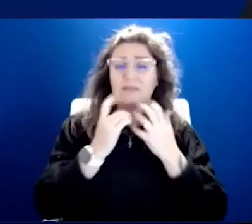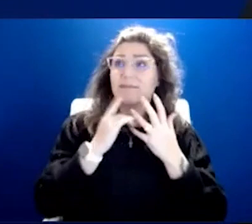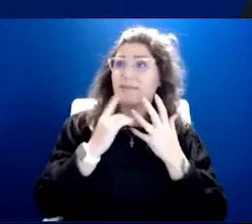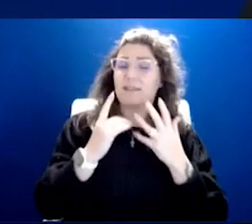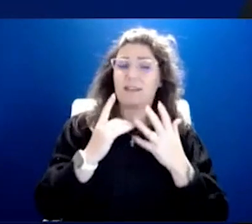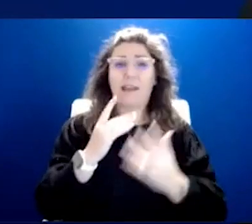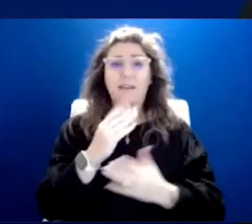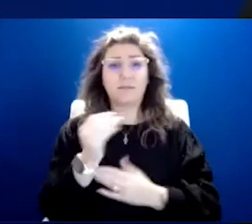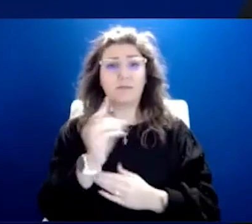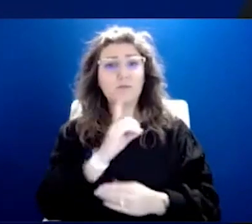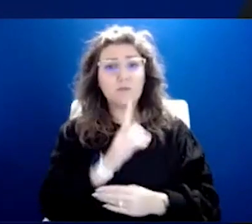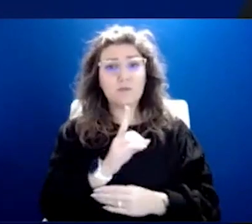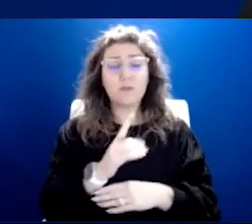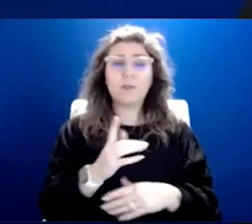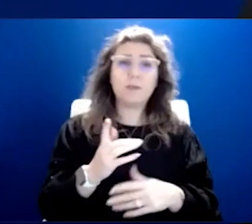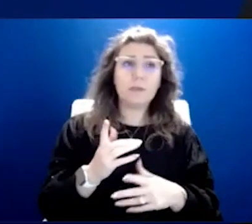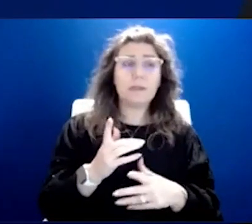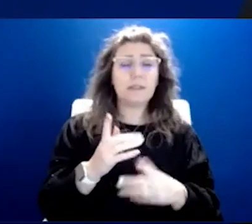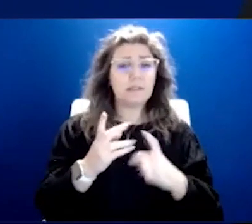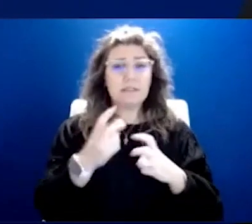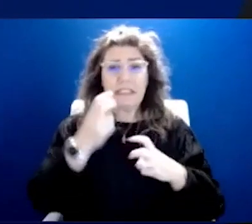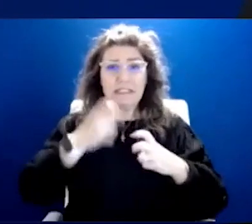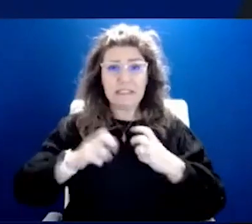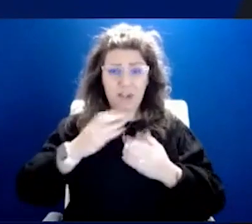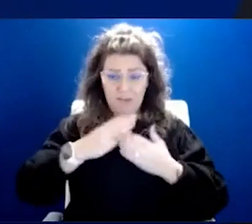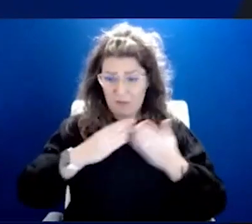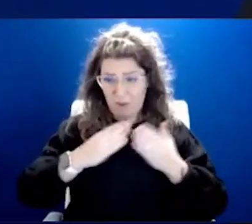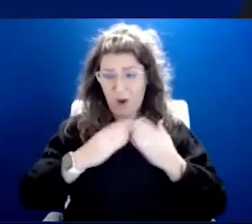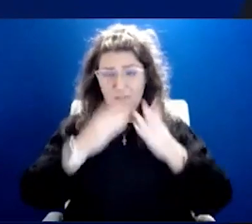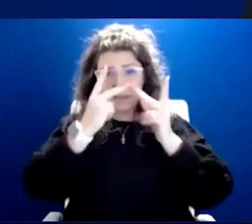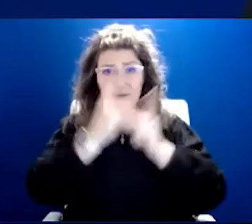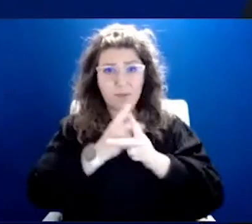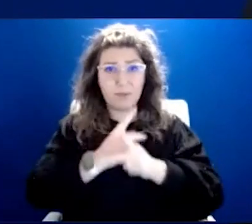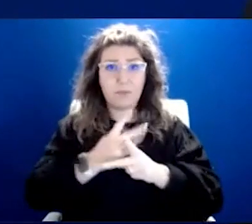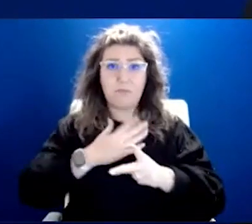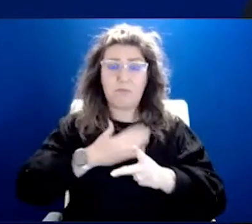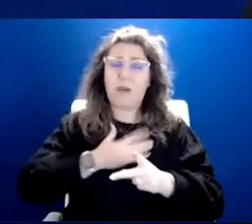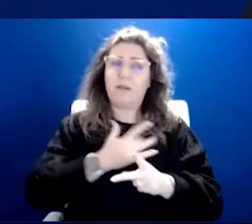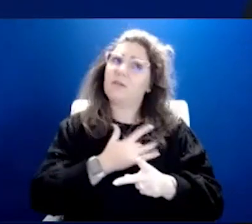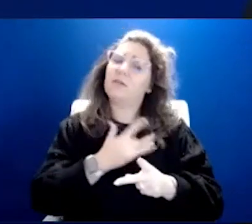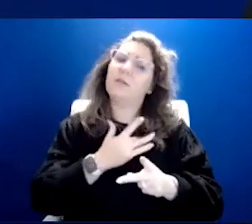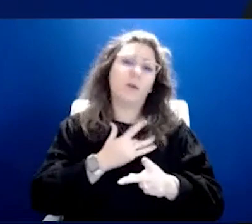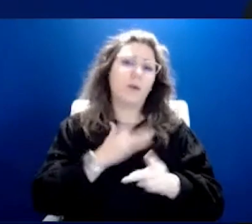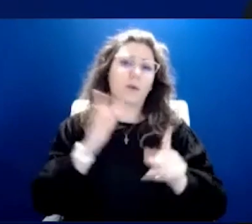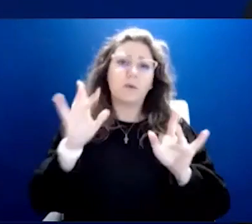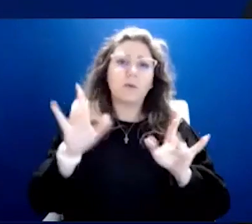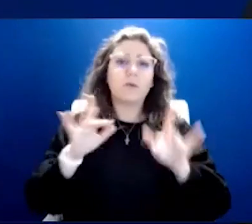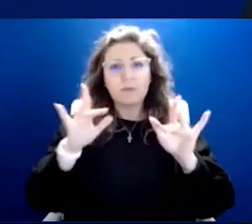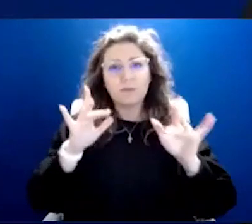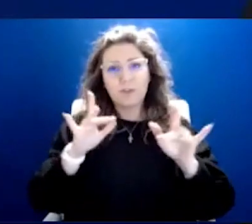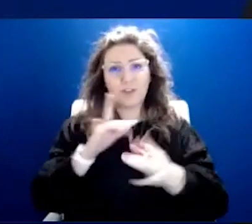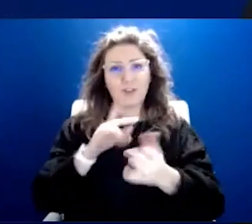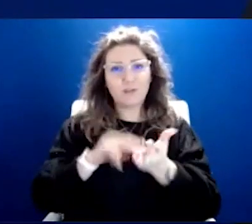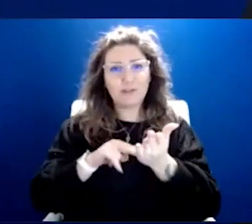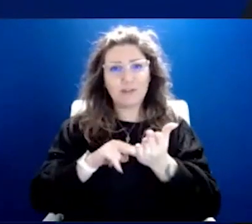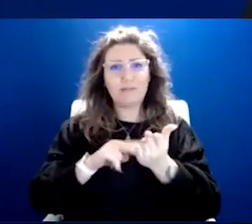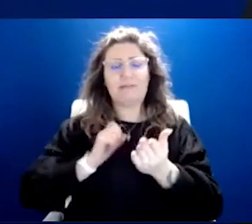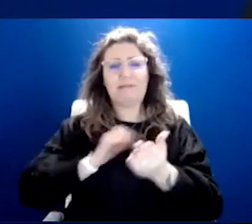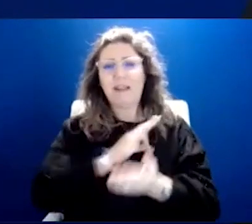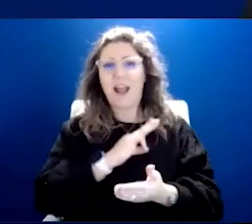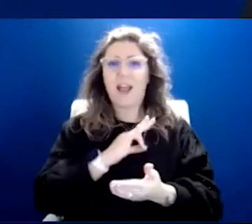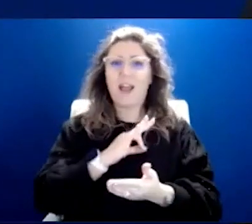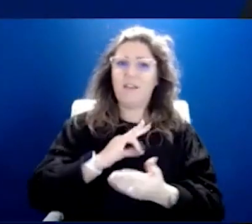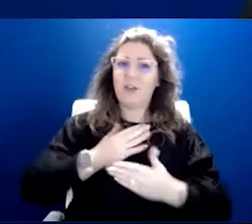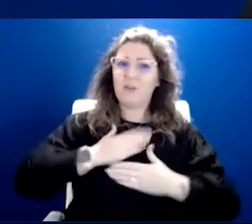take the tough pieces of this. I mean, my heart goes out to the nursing staff and the respiratory therapists and the nurse